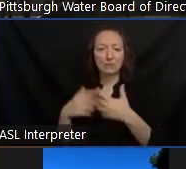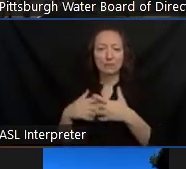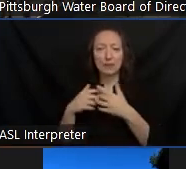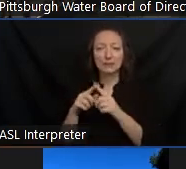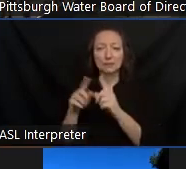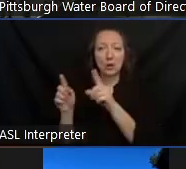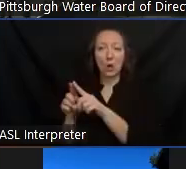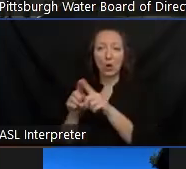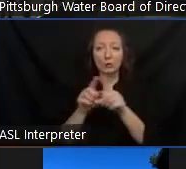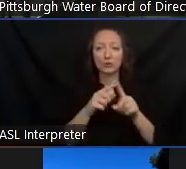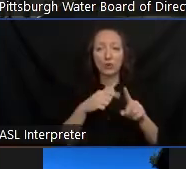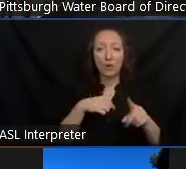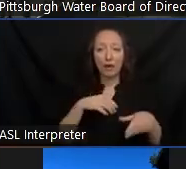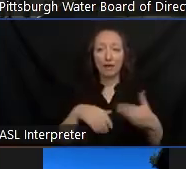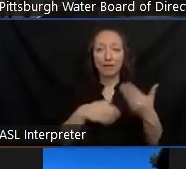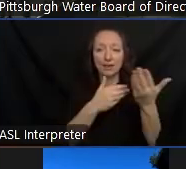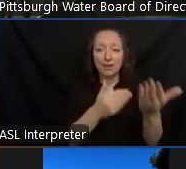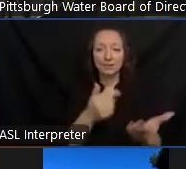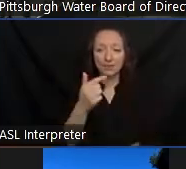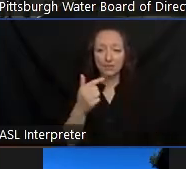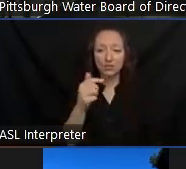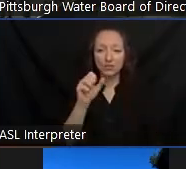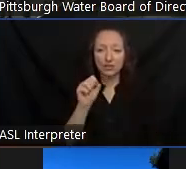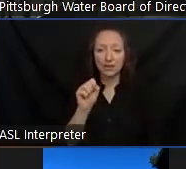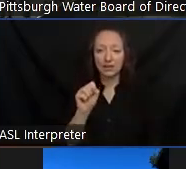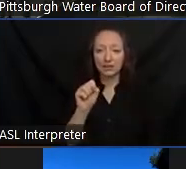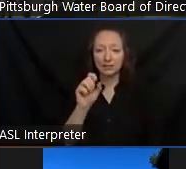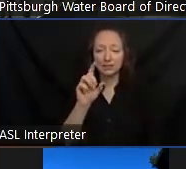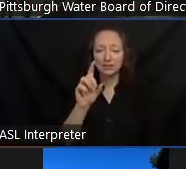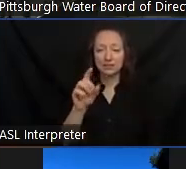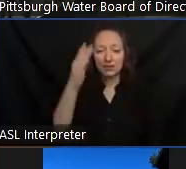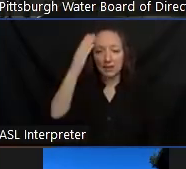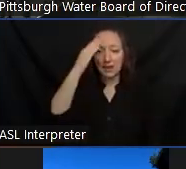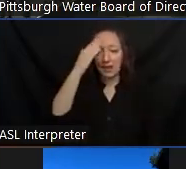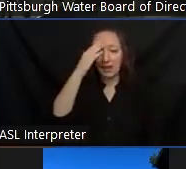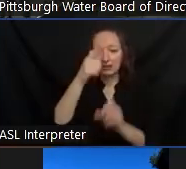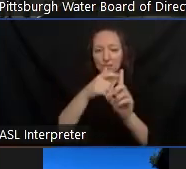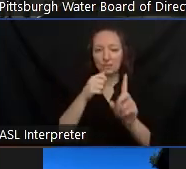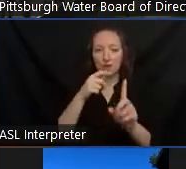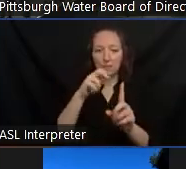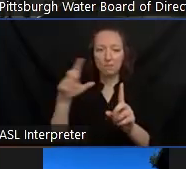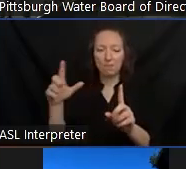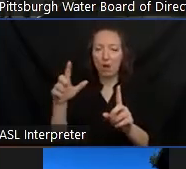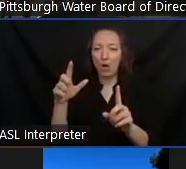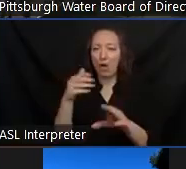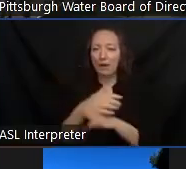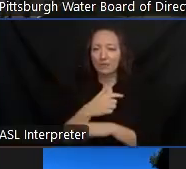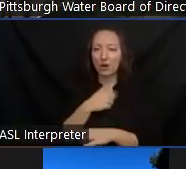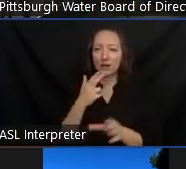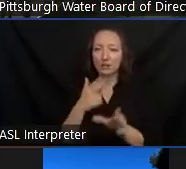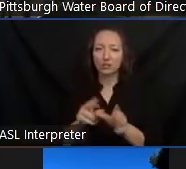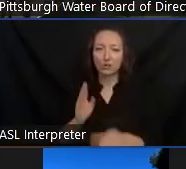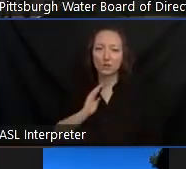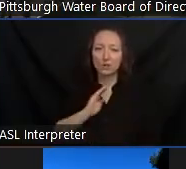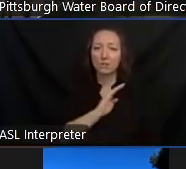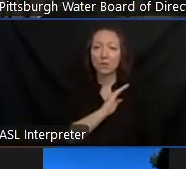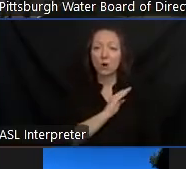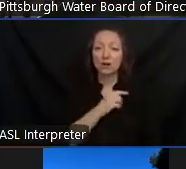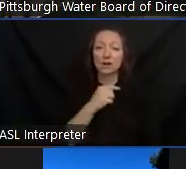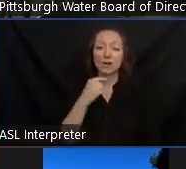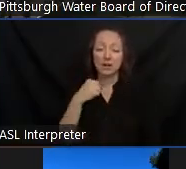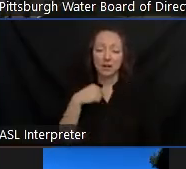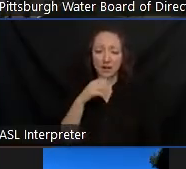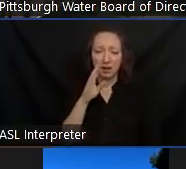get gifted a GSD hat from Paul as soon as I joined the board. And after, I'll say,